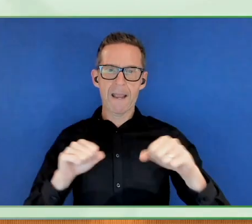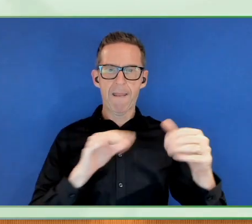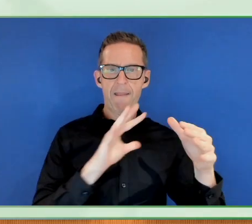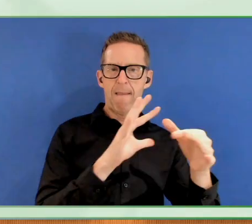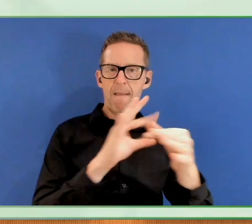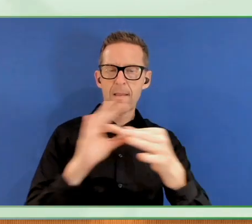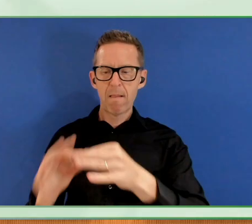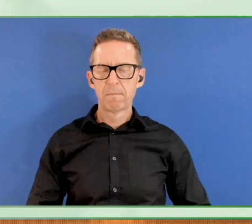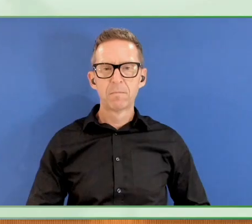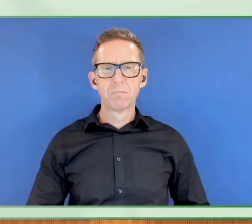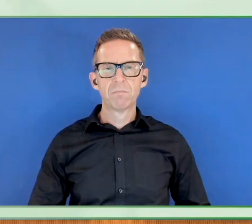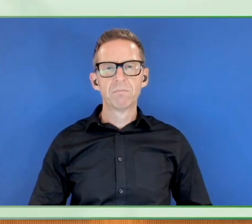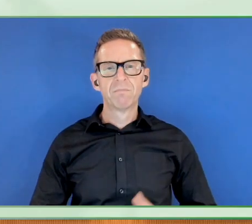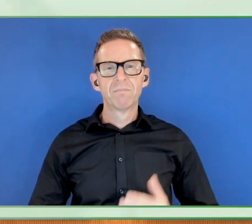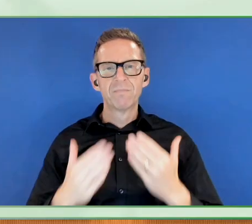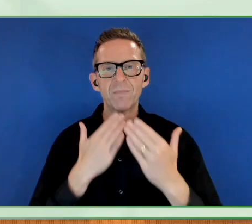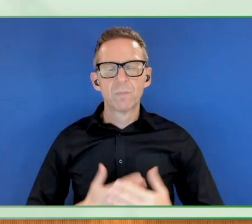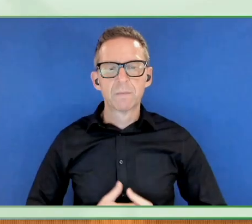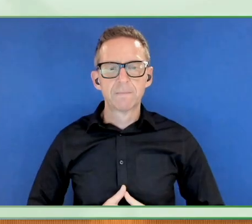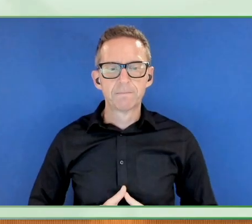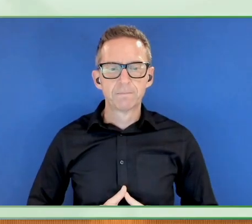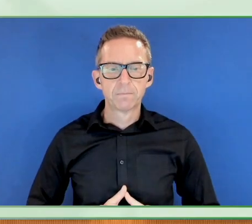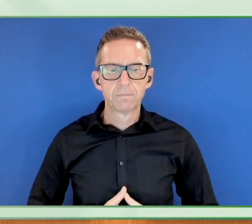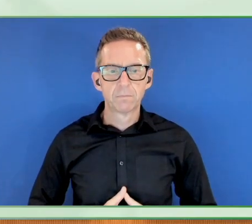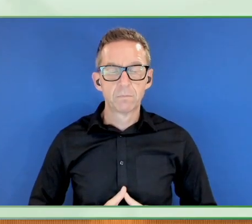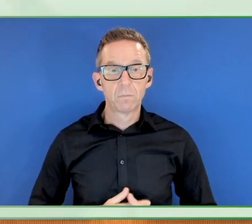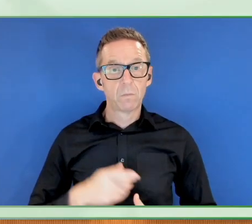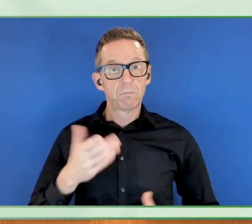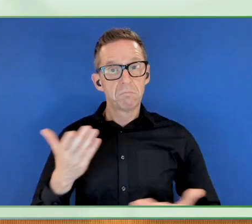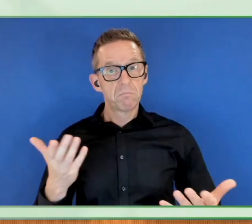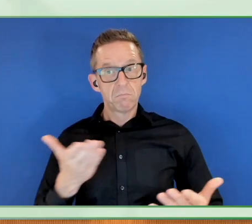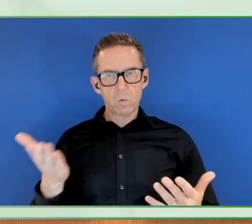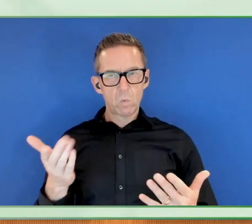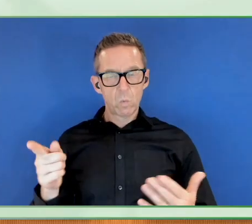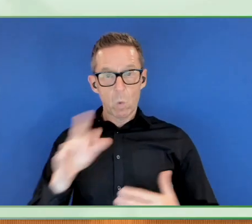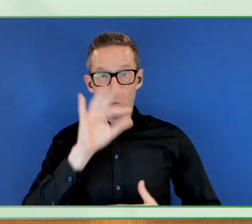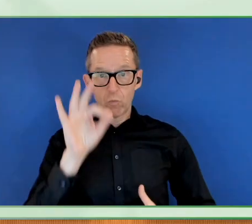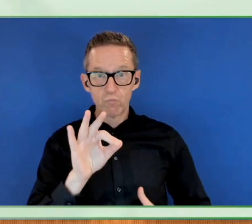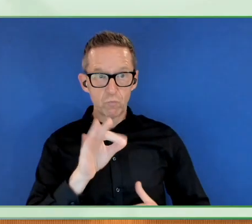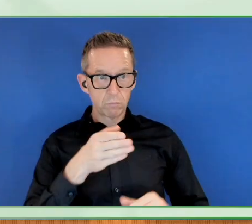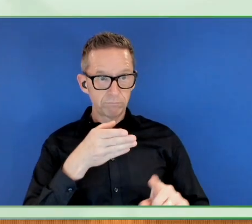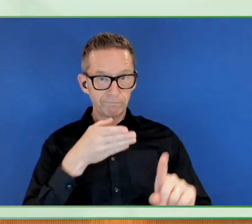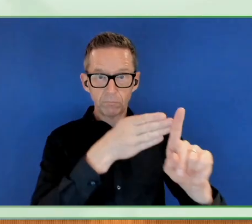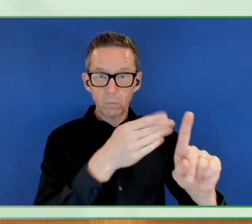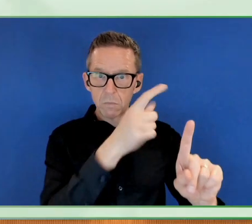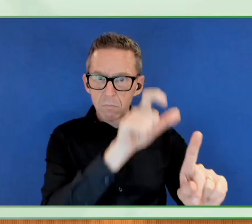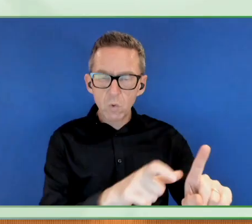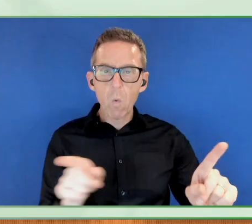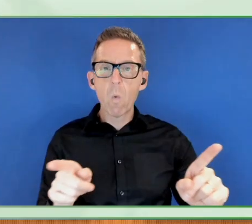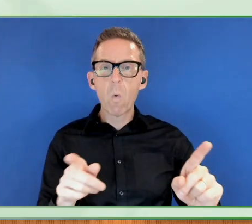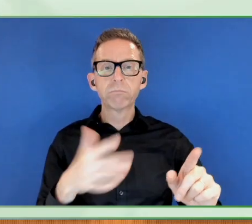Are you specifically addressing this to anyone? Yeah. Or